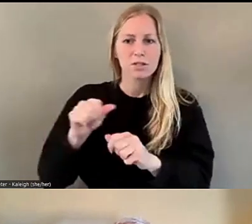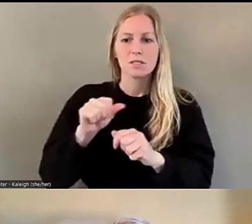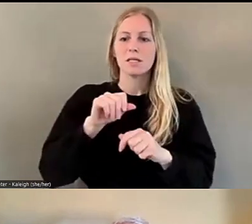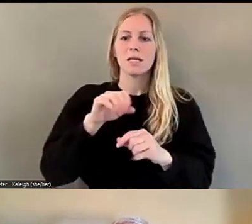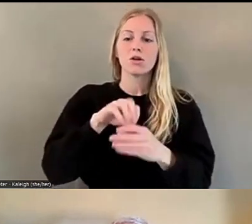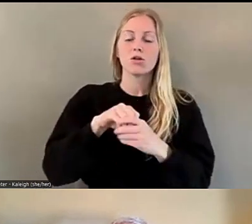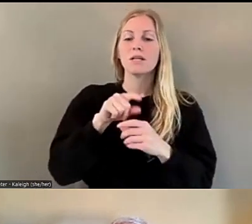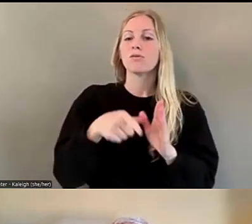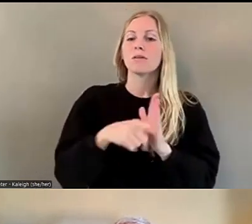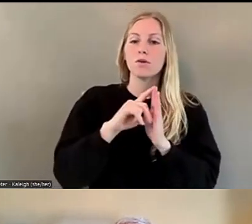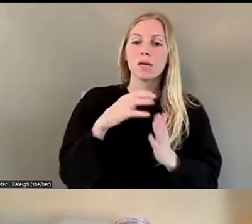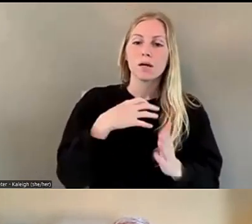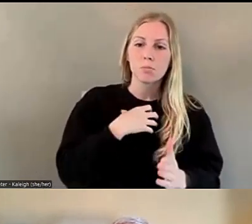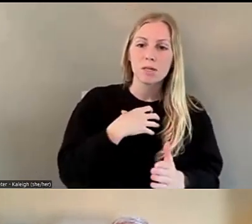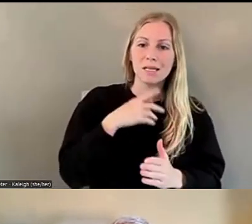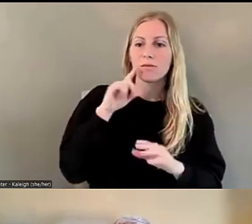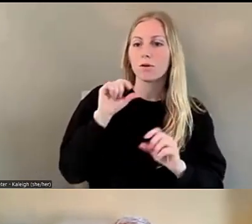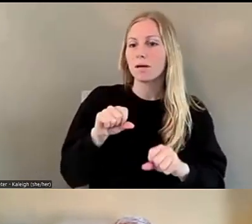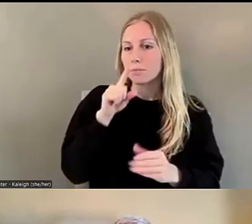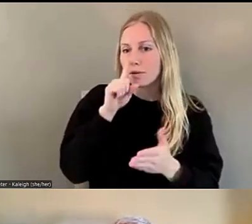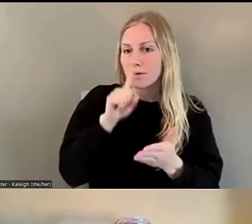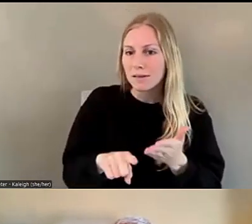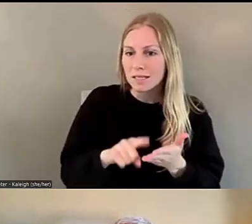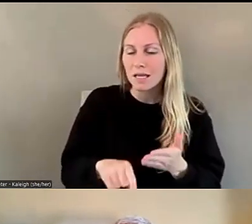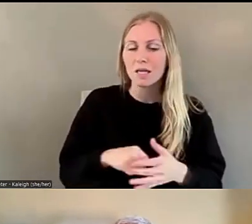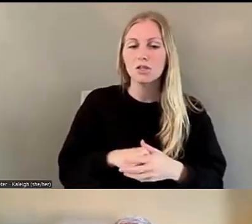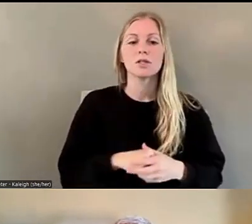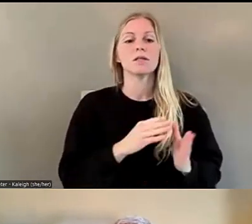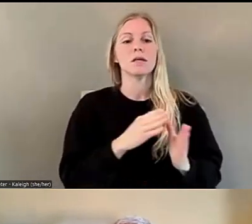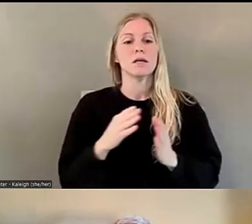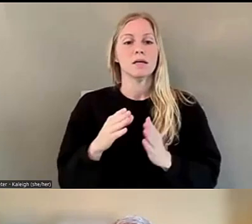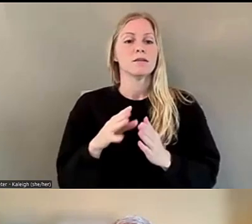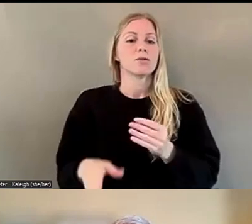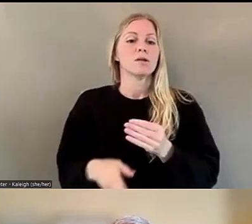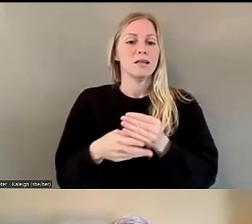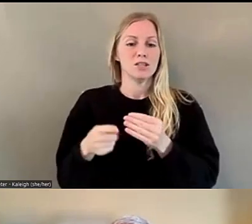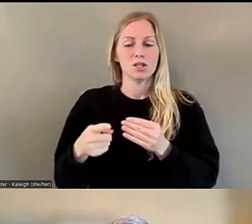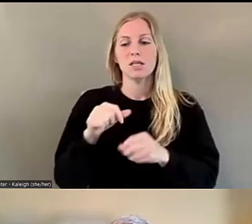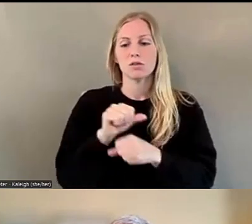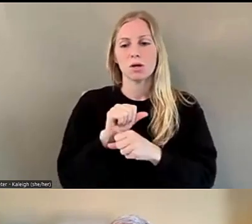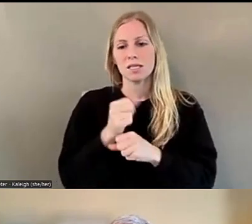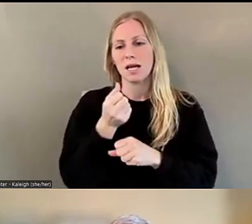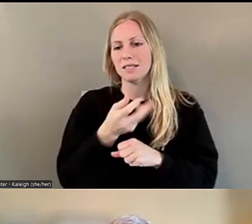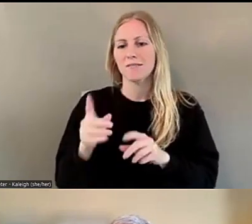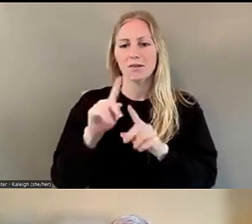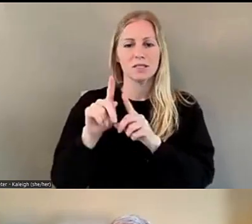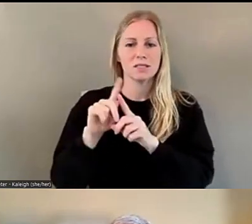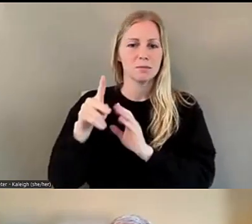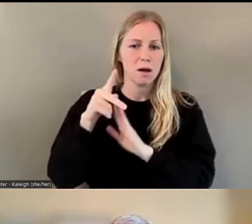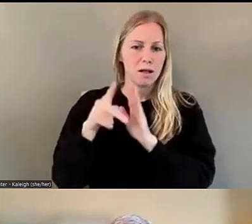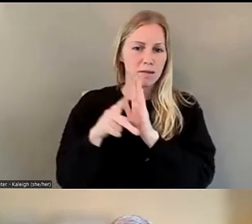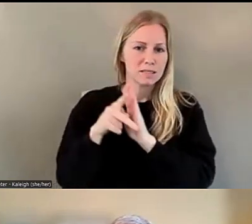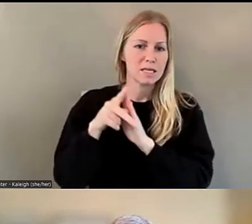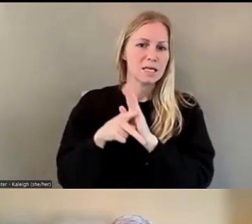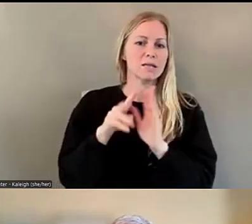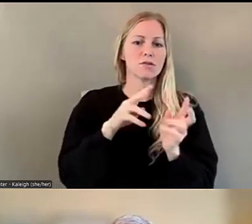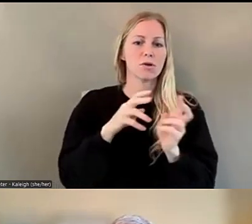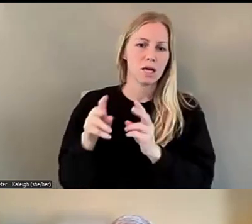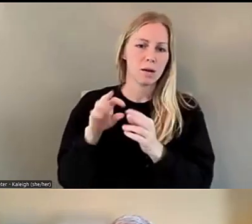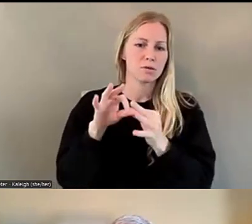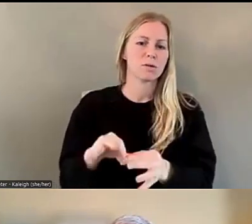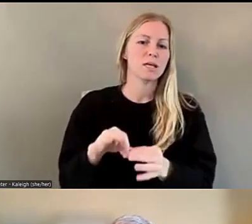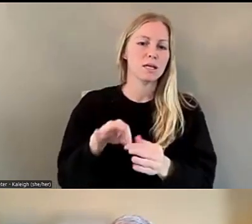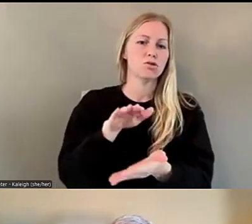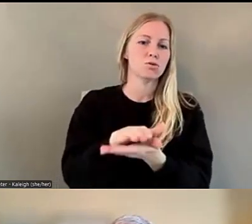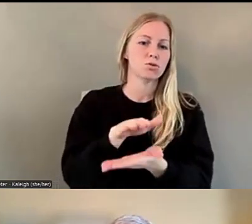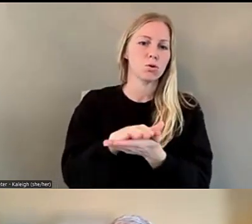for possible investigation. In addition, he's worked on numerous enforcement and policy matters related to school discipline and the use of school